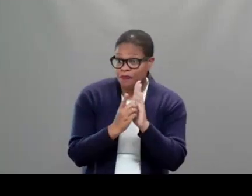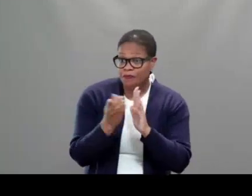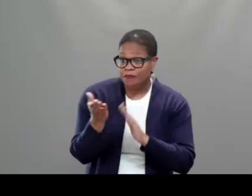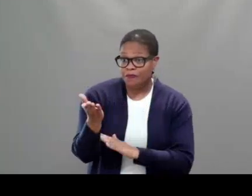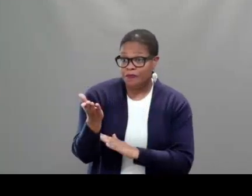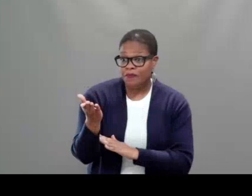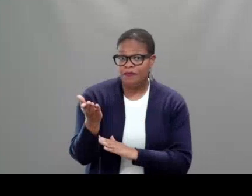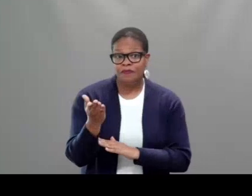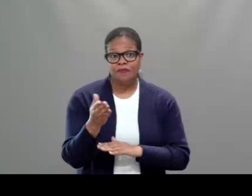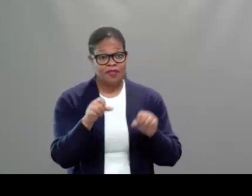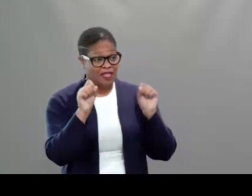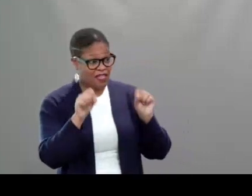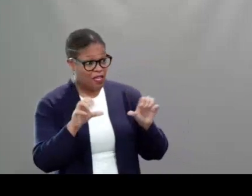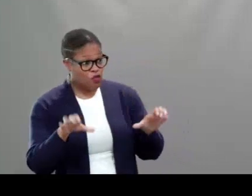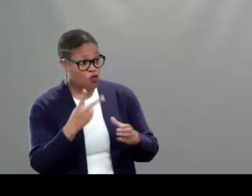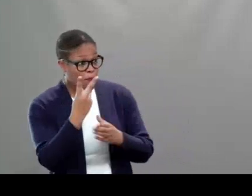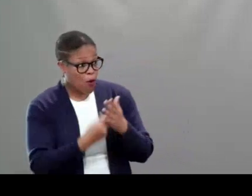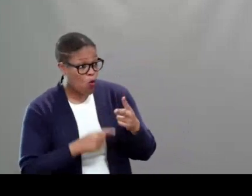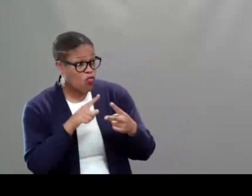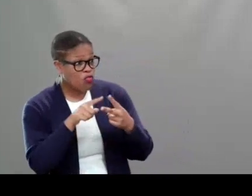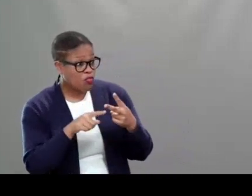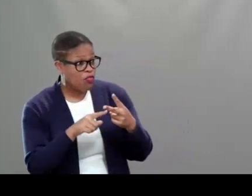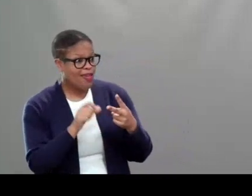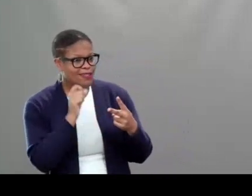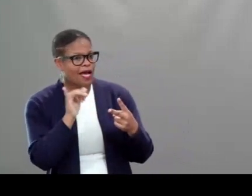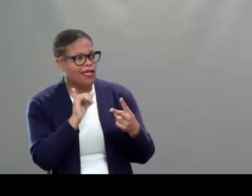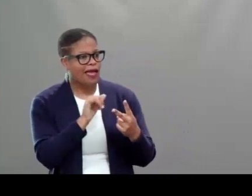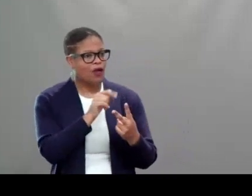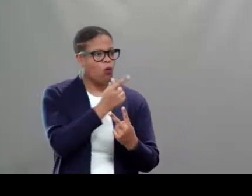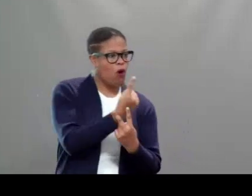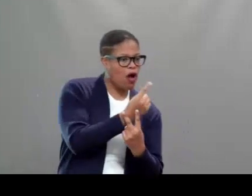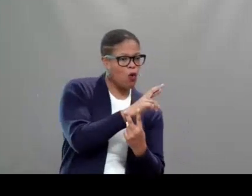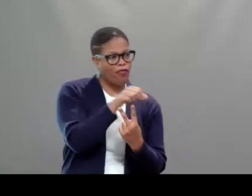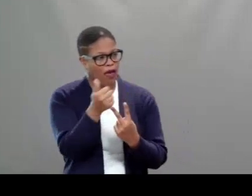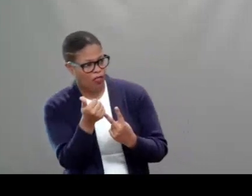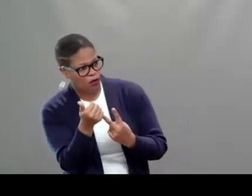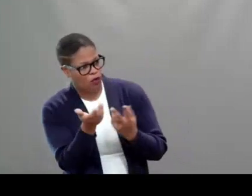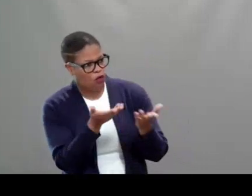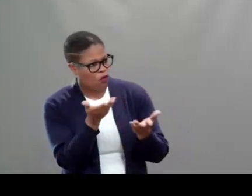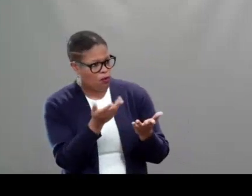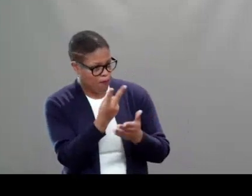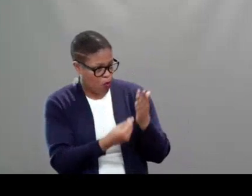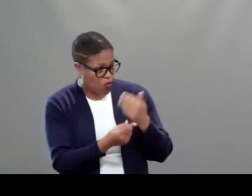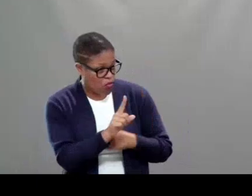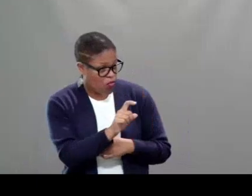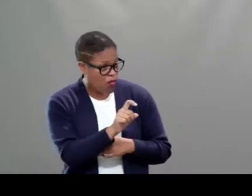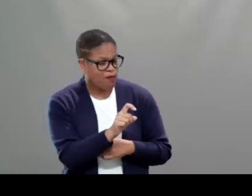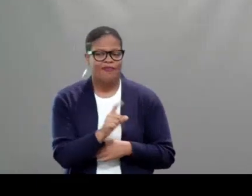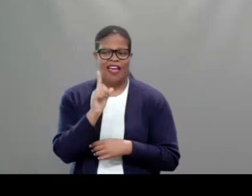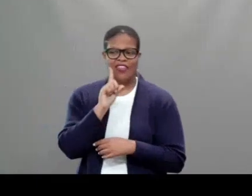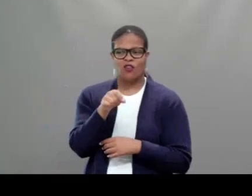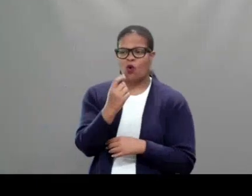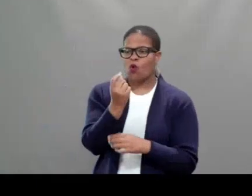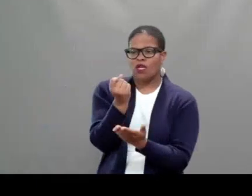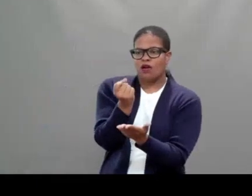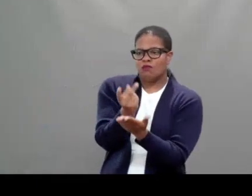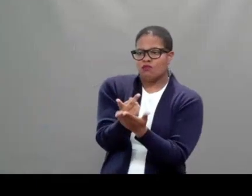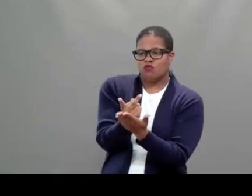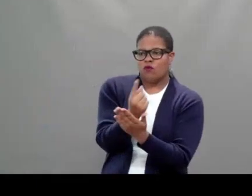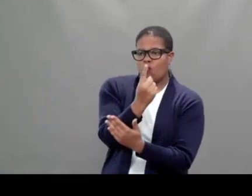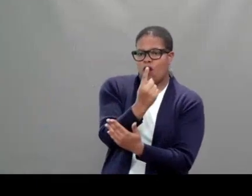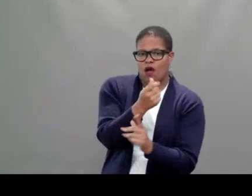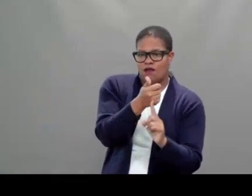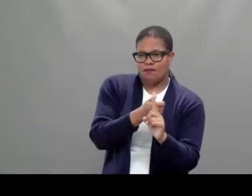Can you do both of them? I mean, it's not like one or the other, or? I think they'll only approve one per